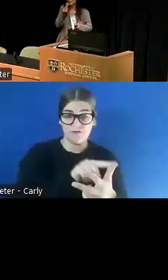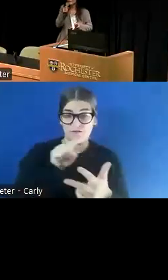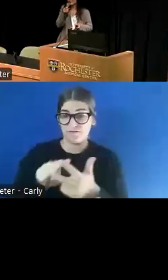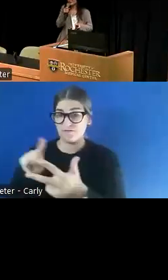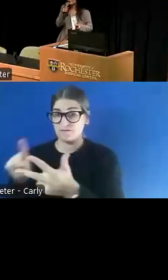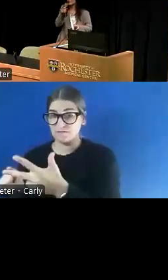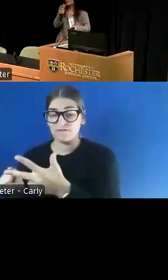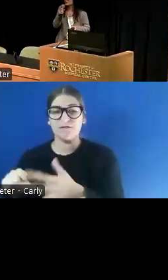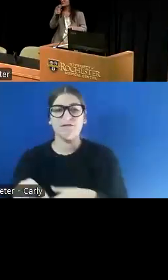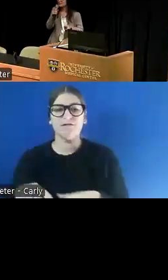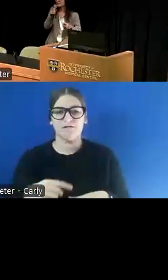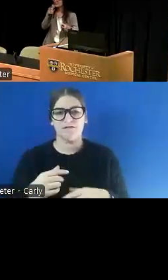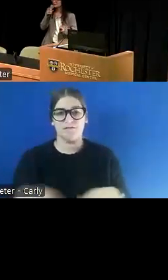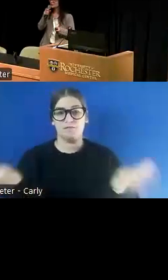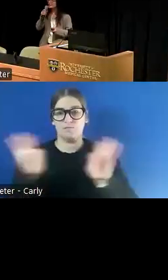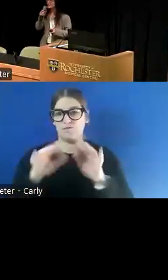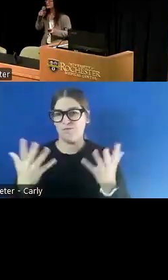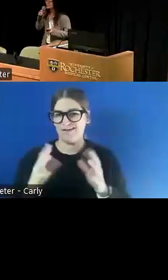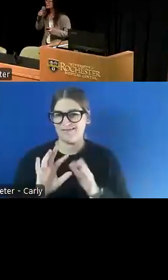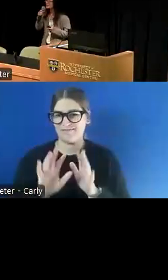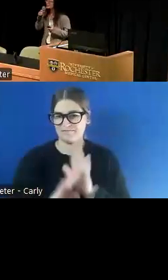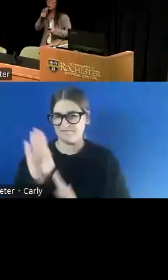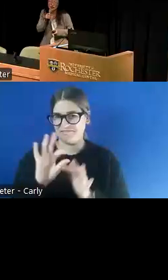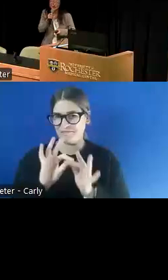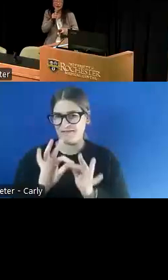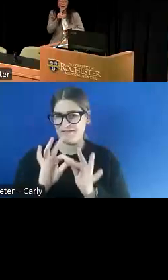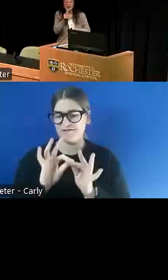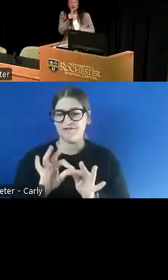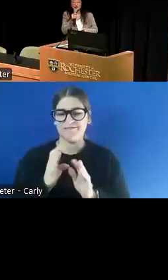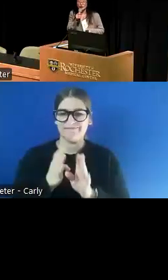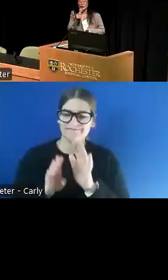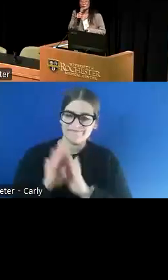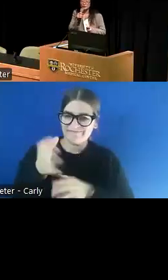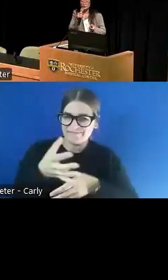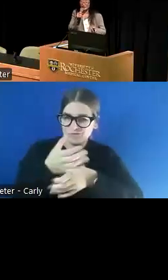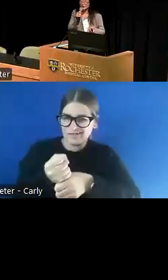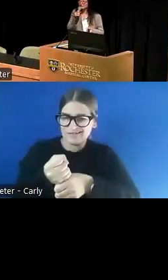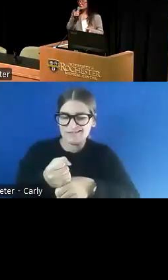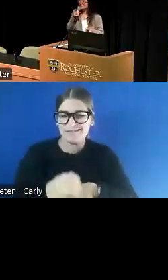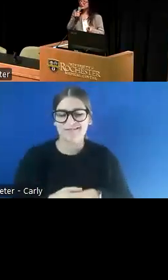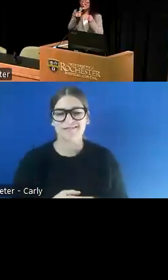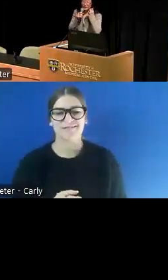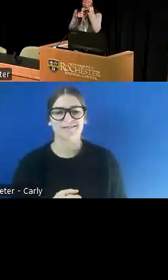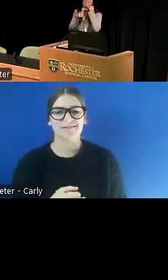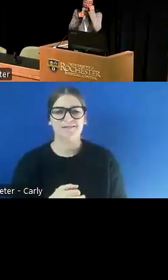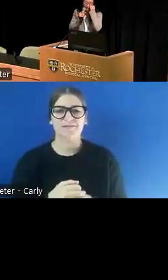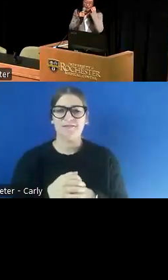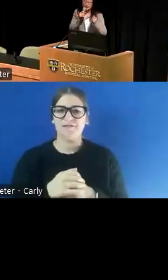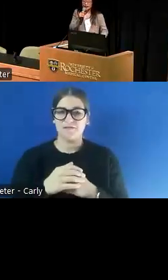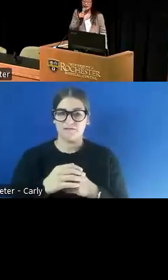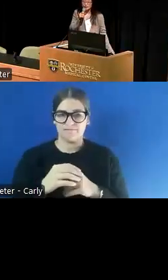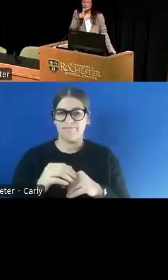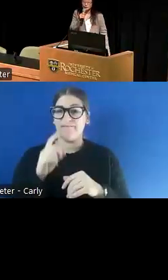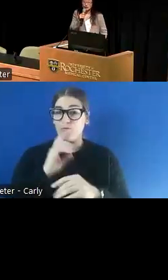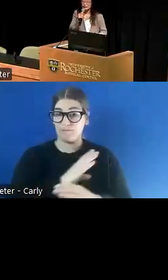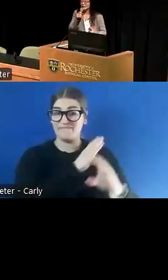was building relationship. It is that social engagement, building trust. And so for prevention, nurturing the living, they said